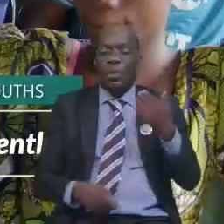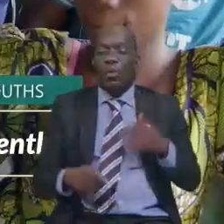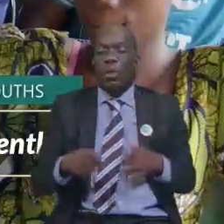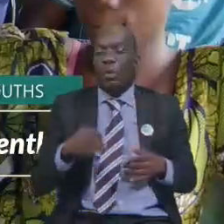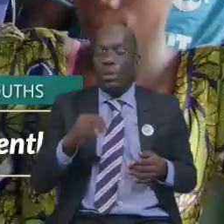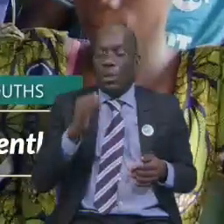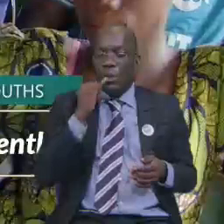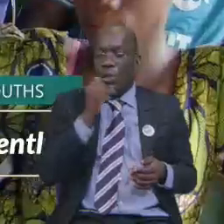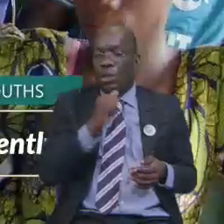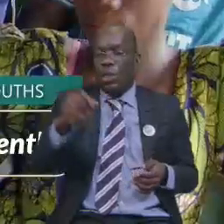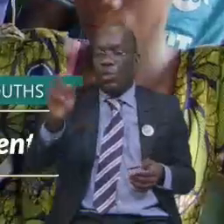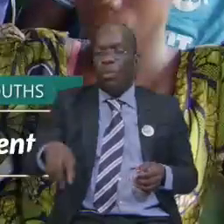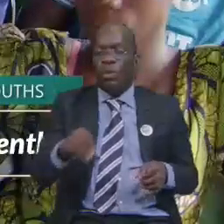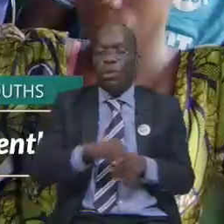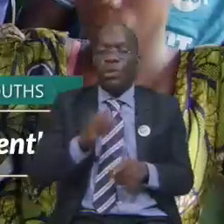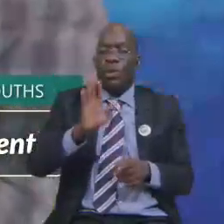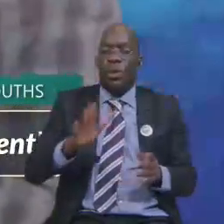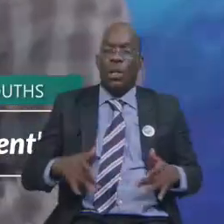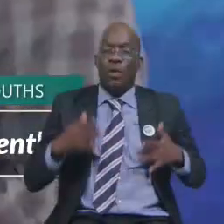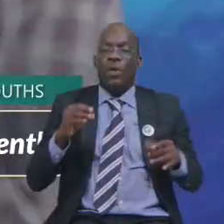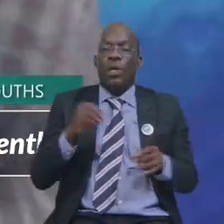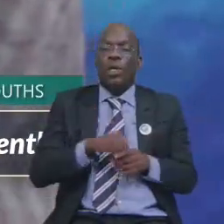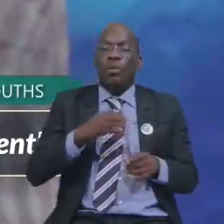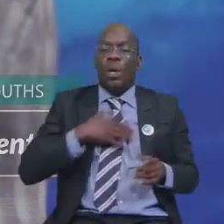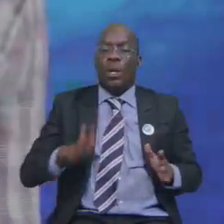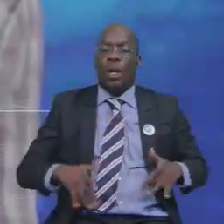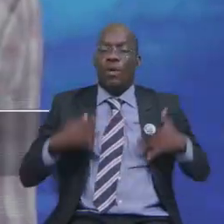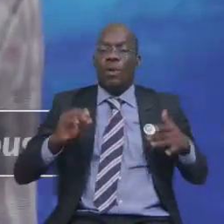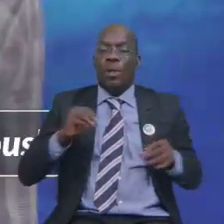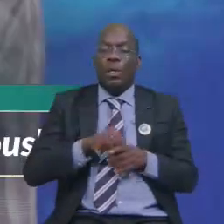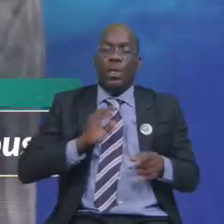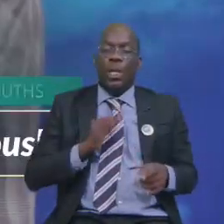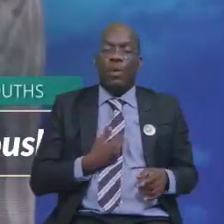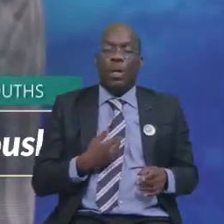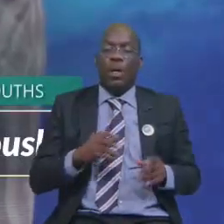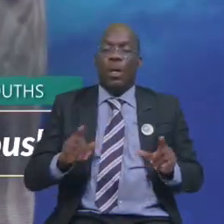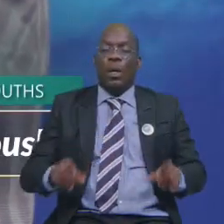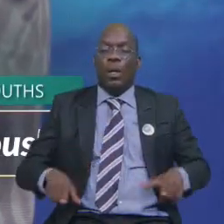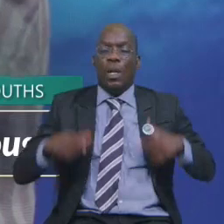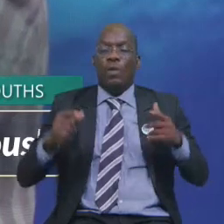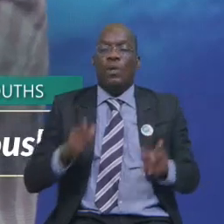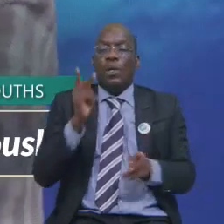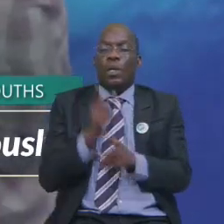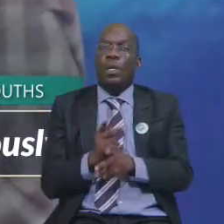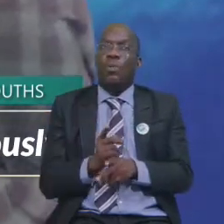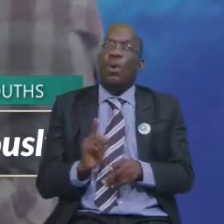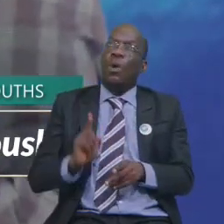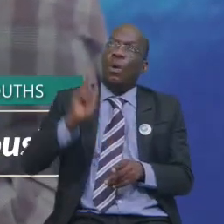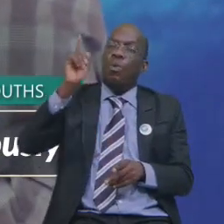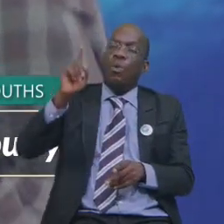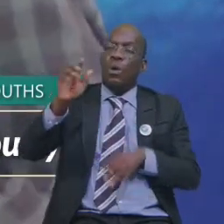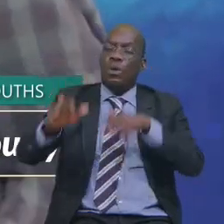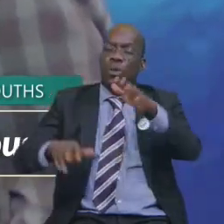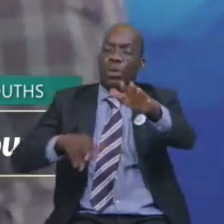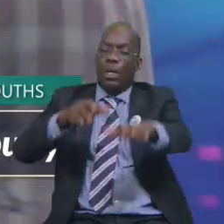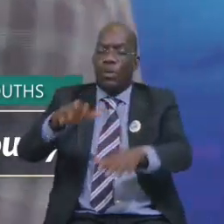life? The most in my life, in your life. Number six, maintain upward steps